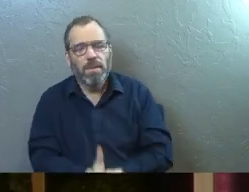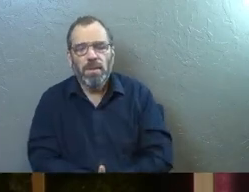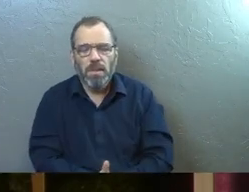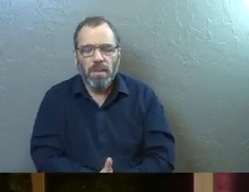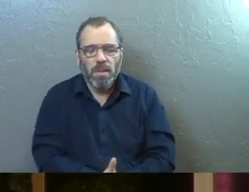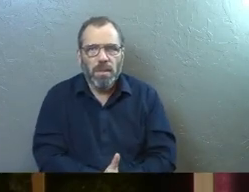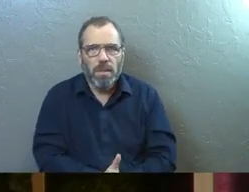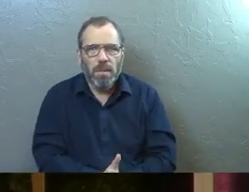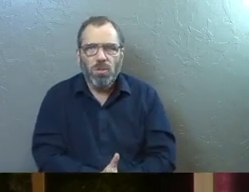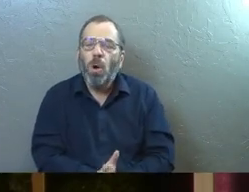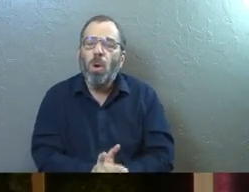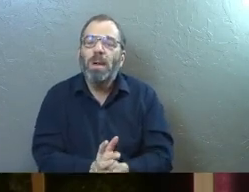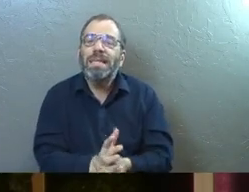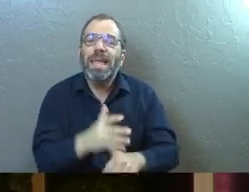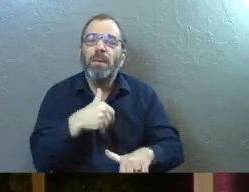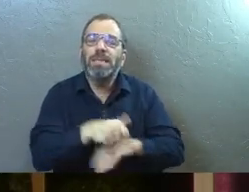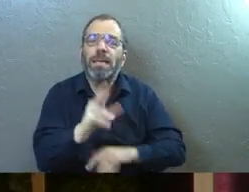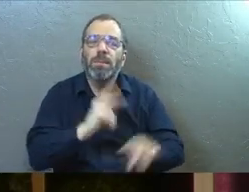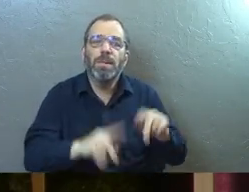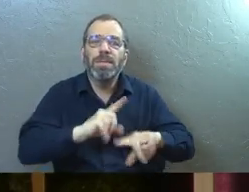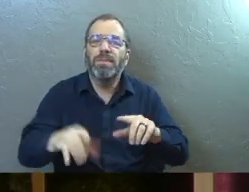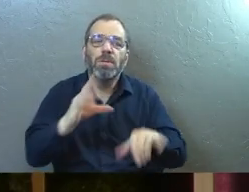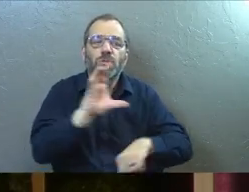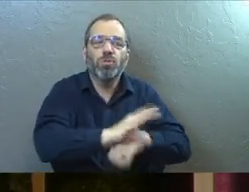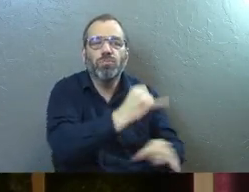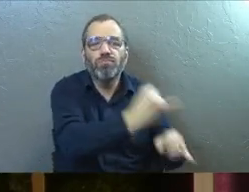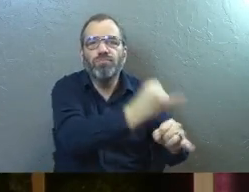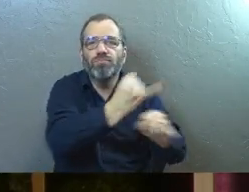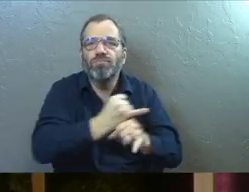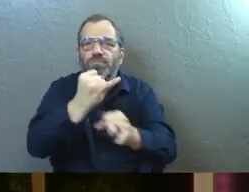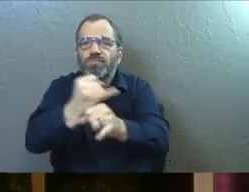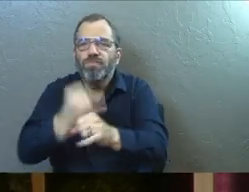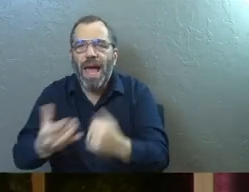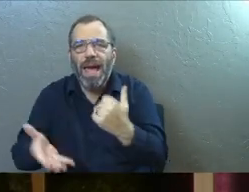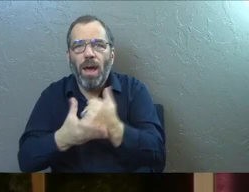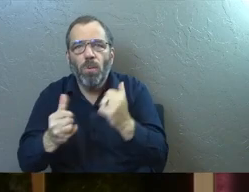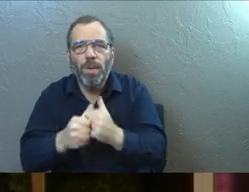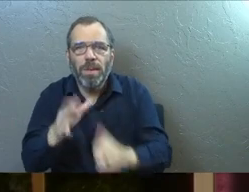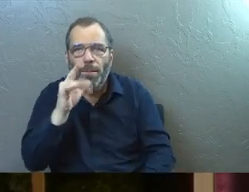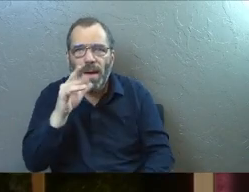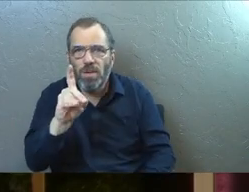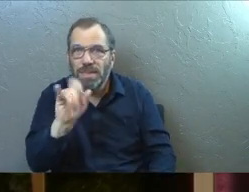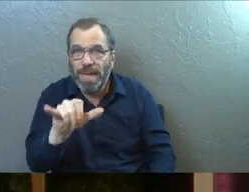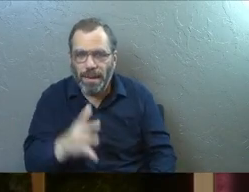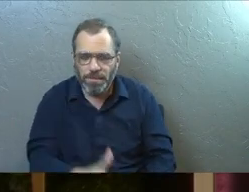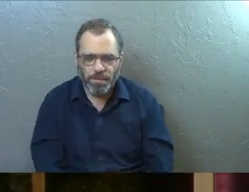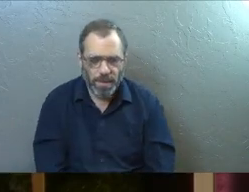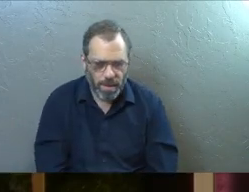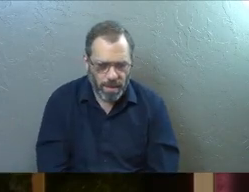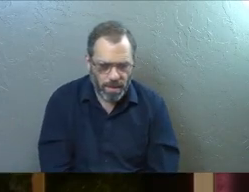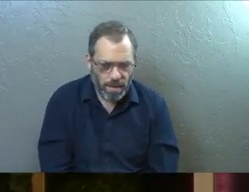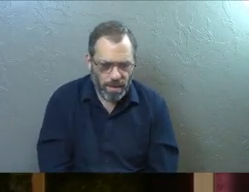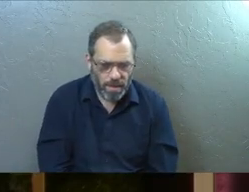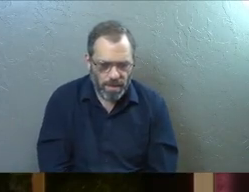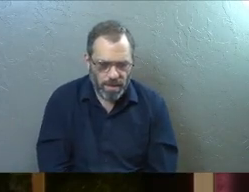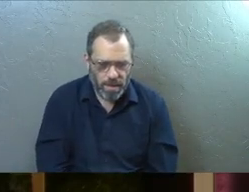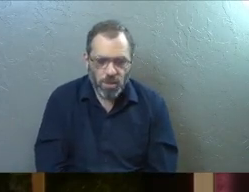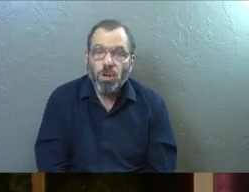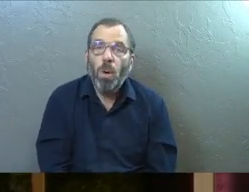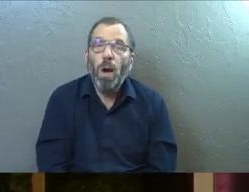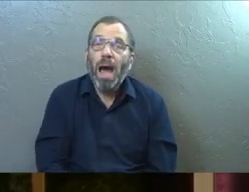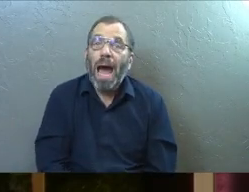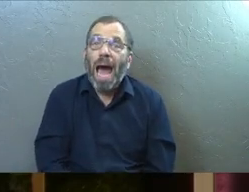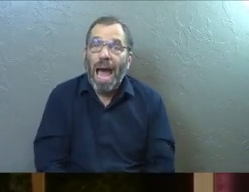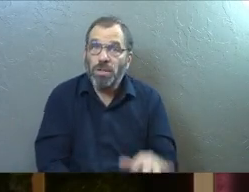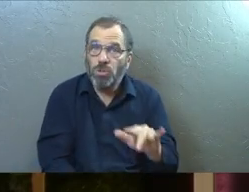and so they were sending all these different people to all these other campuses to help out with Mother's Day because it was such a big deal, and I was asked to go to this campus, and it was